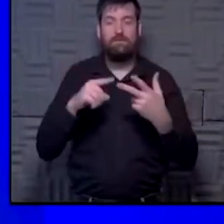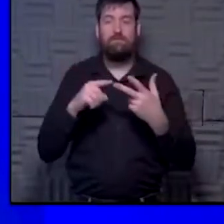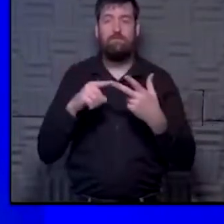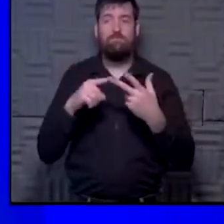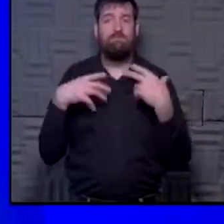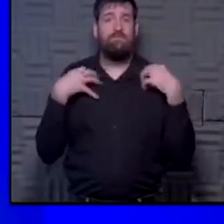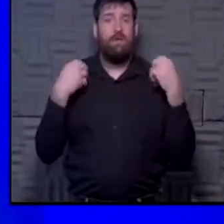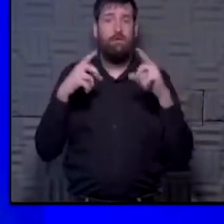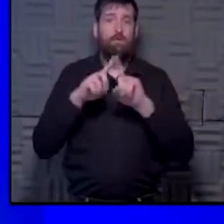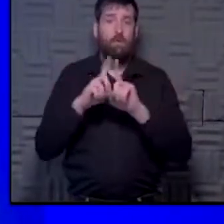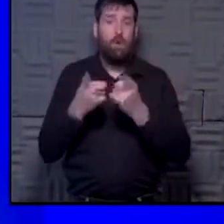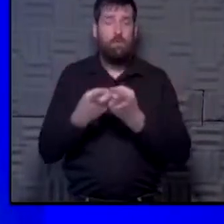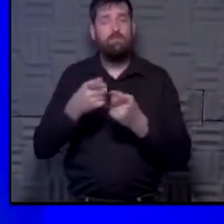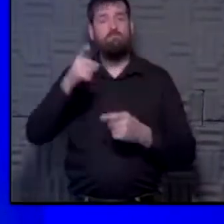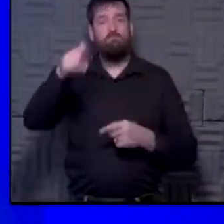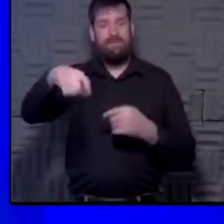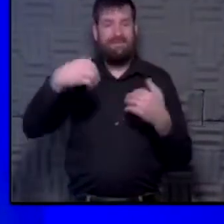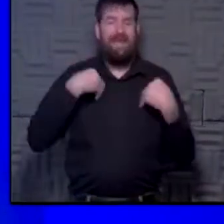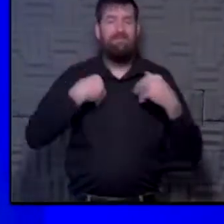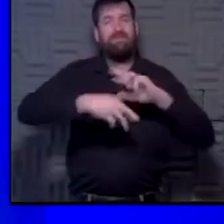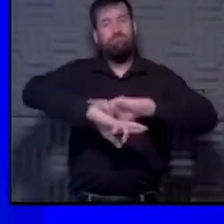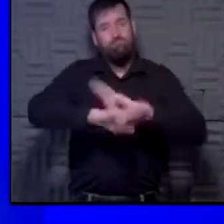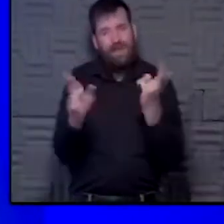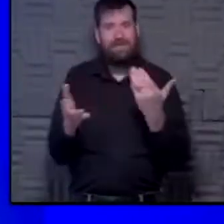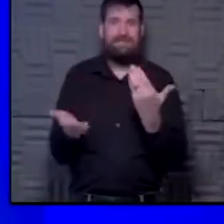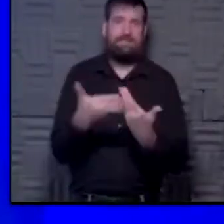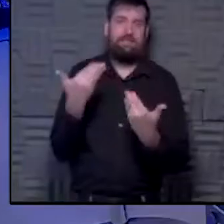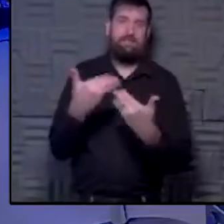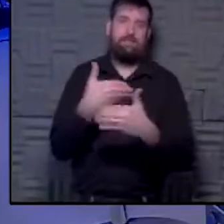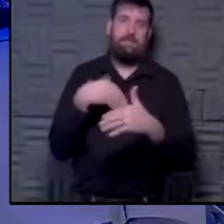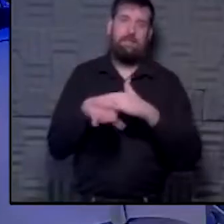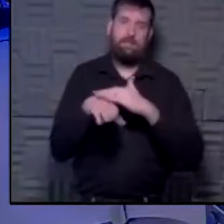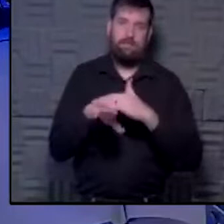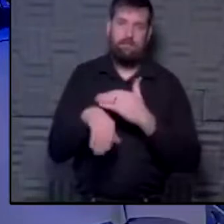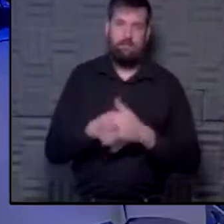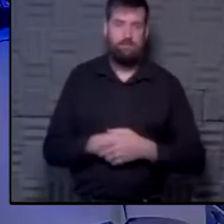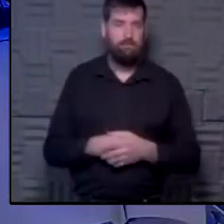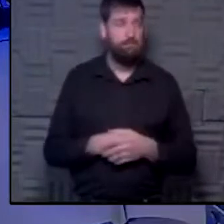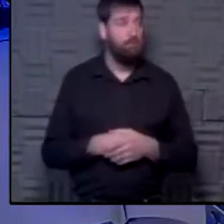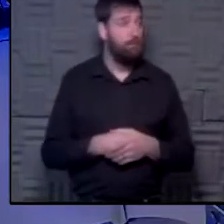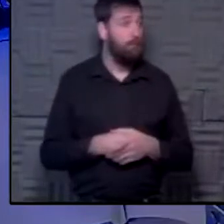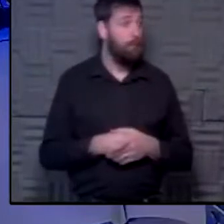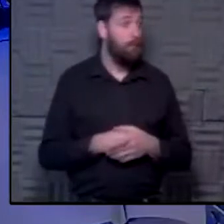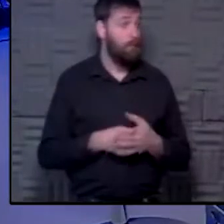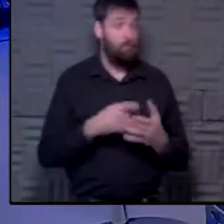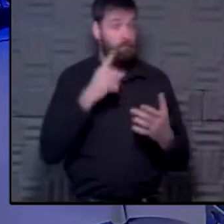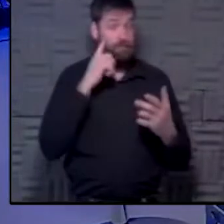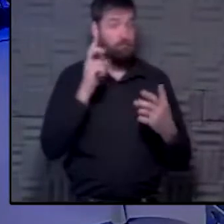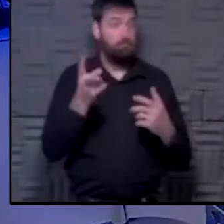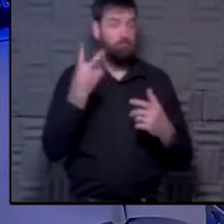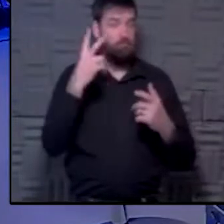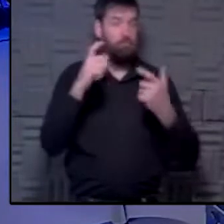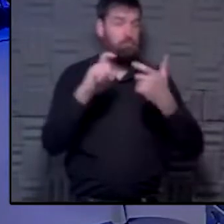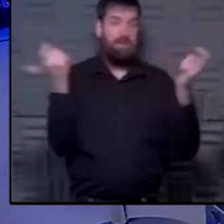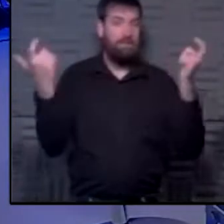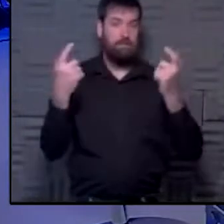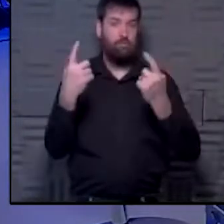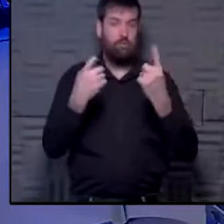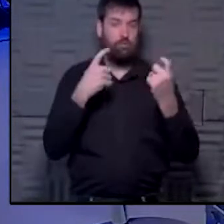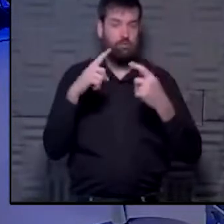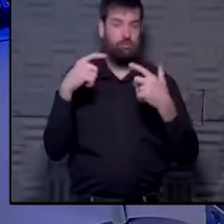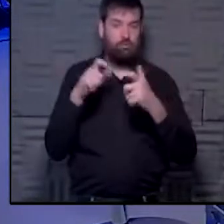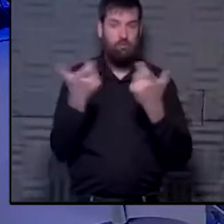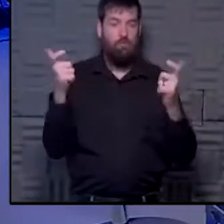local health department, you have to have ready access to that. So. I think you hit on the two biggest questions we've had so far,